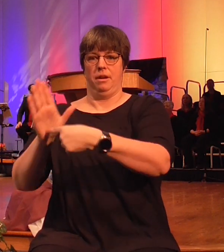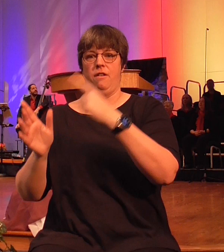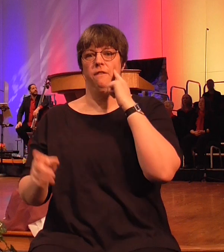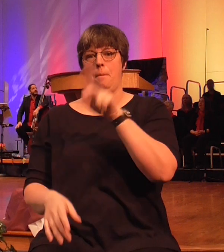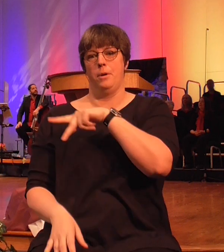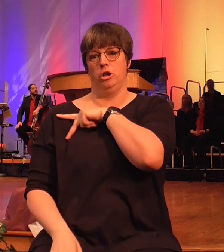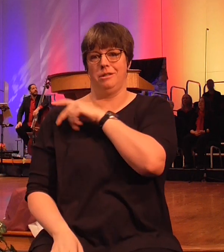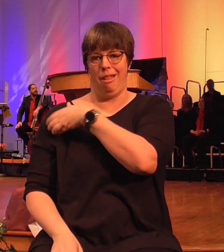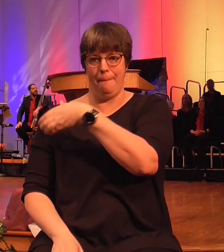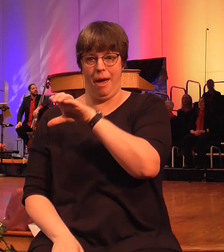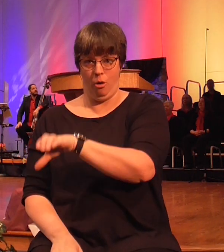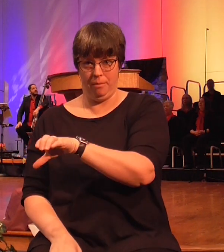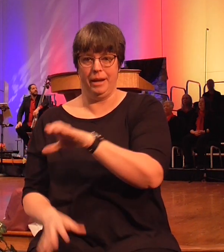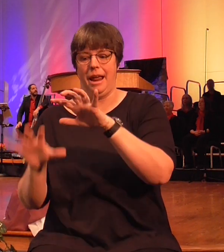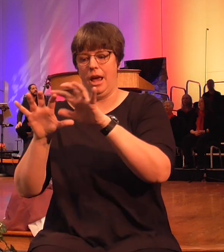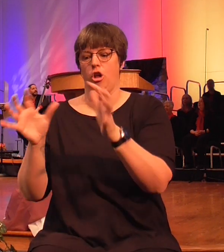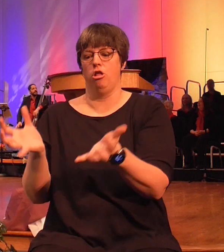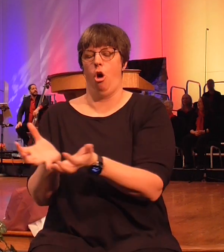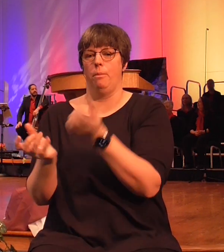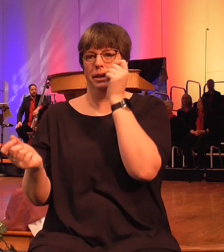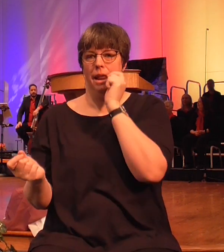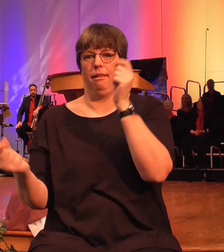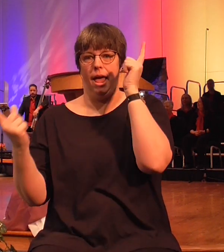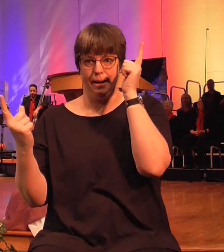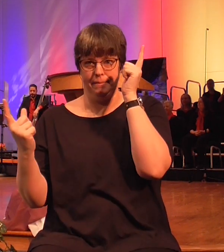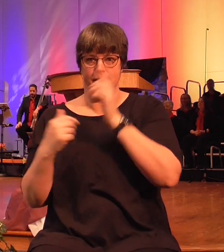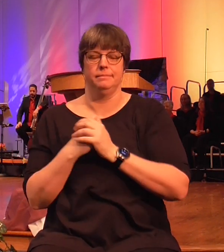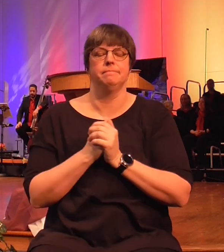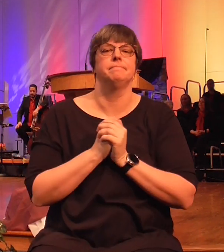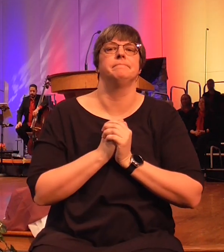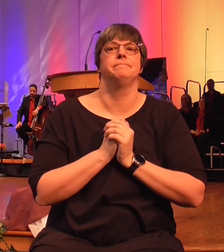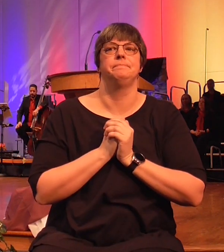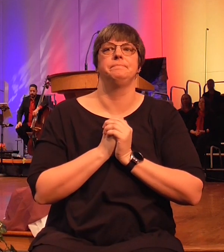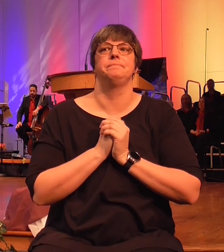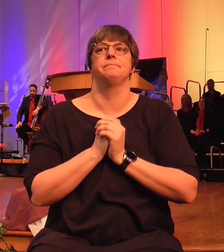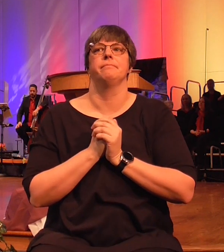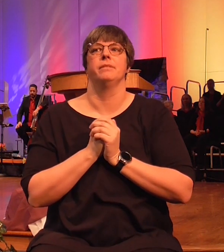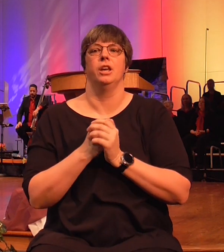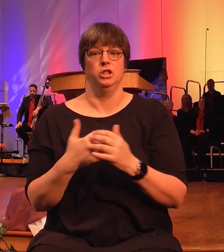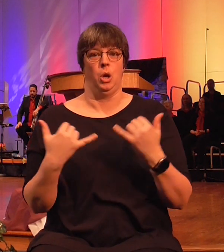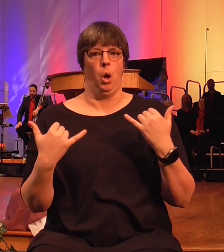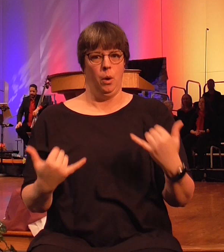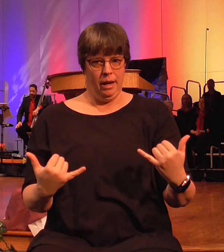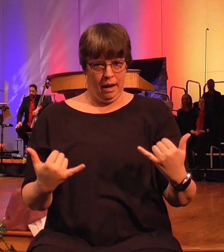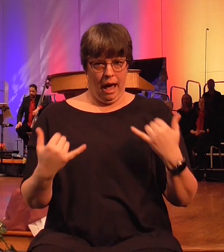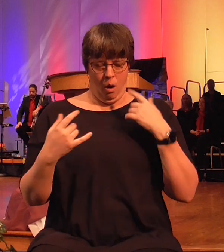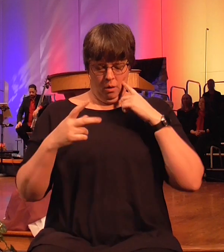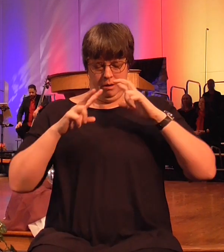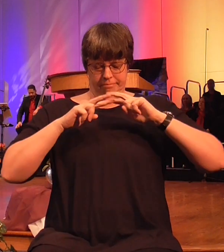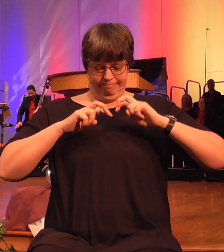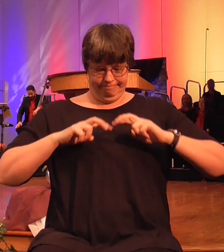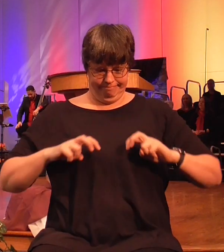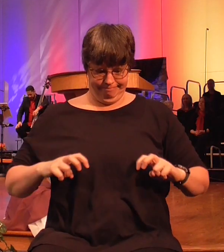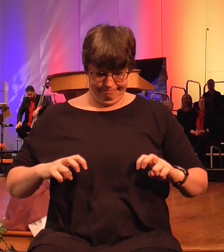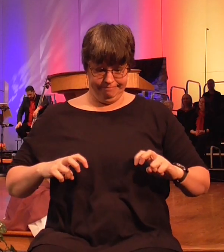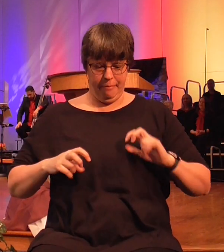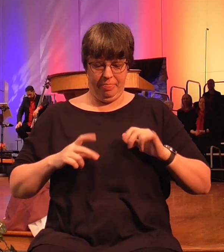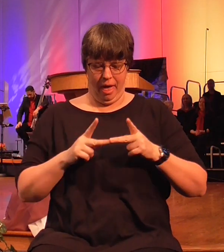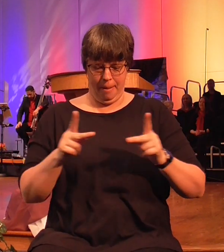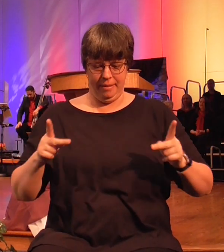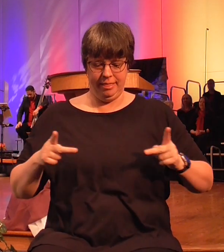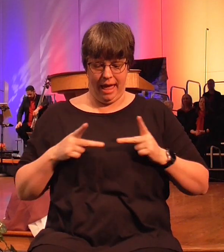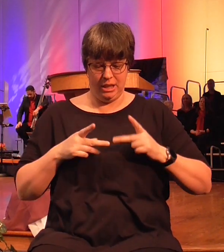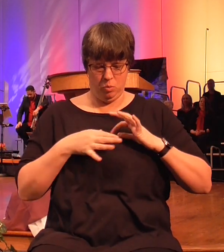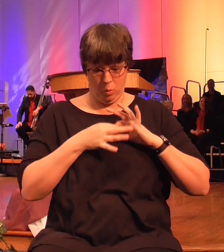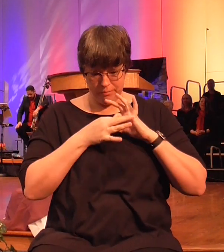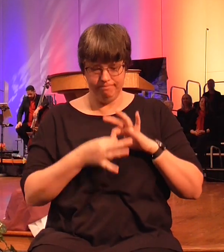for personal empowerment and global enlightenment. So let us all go within to that place where you and I